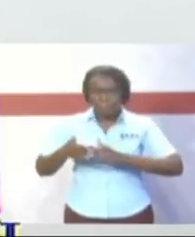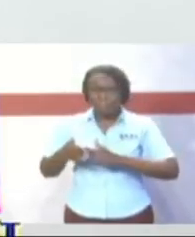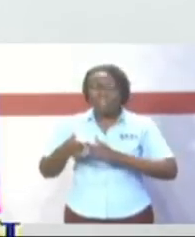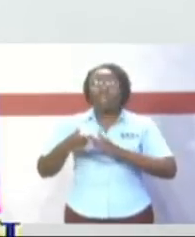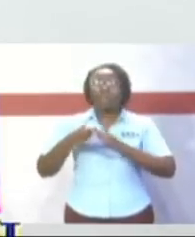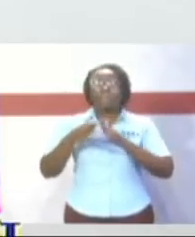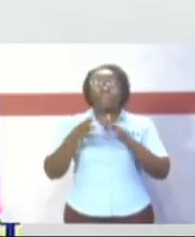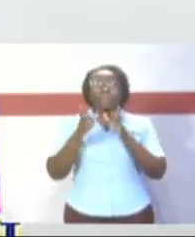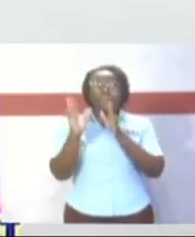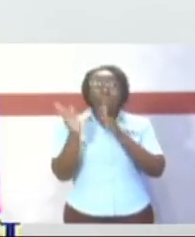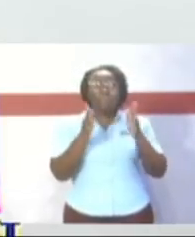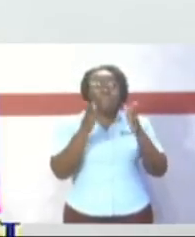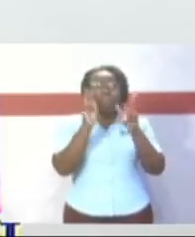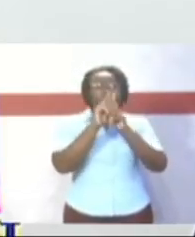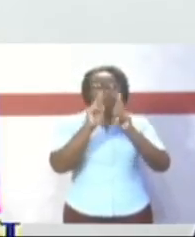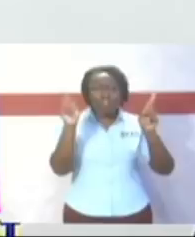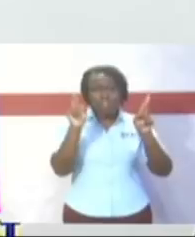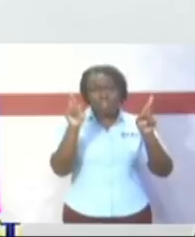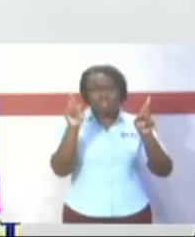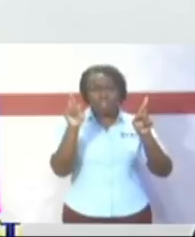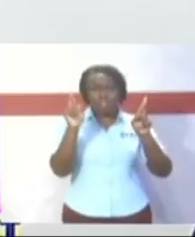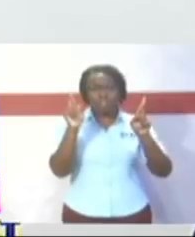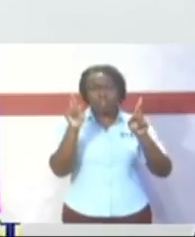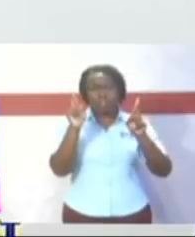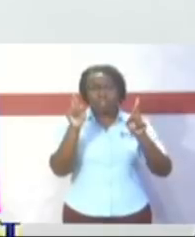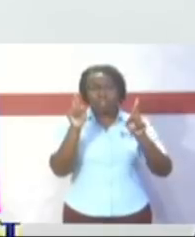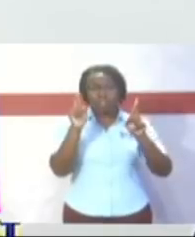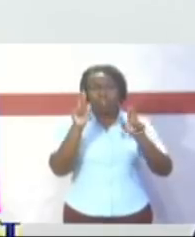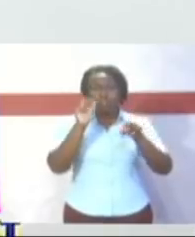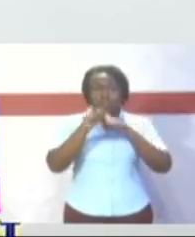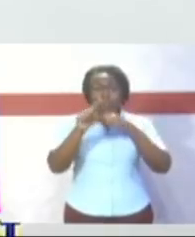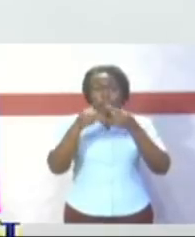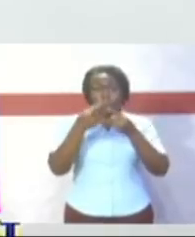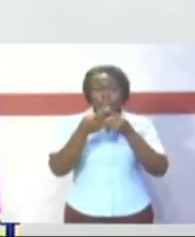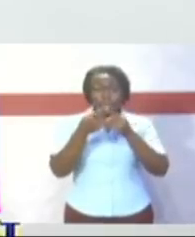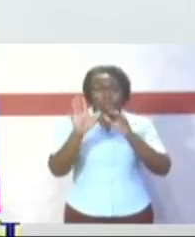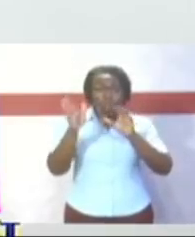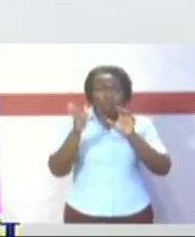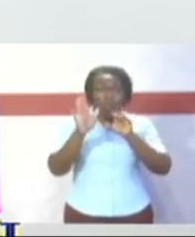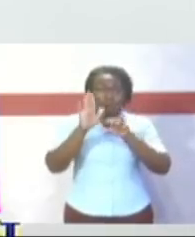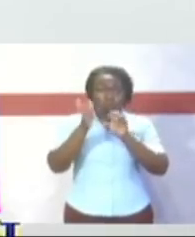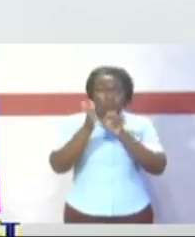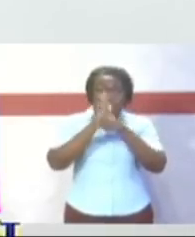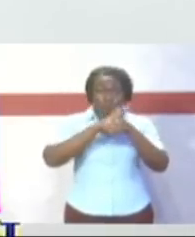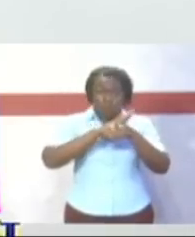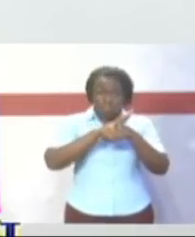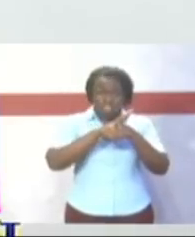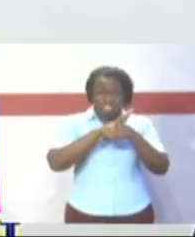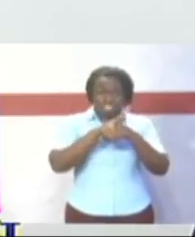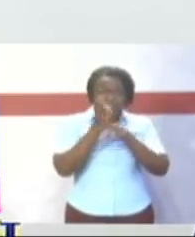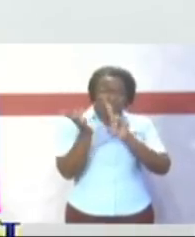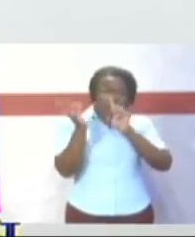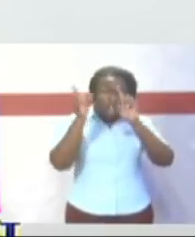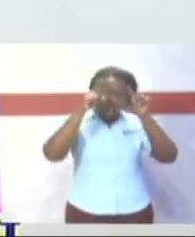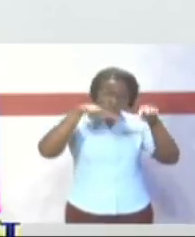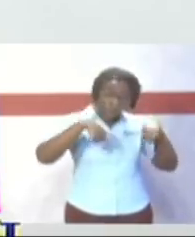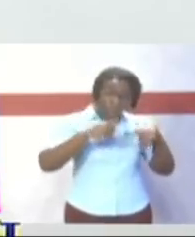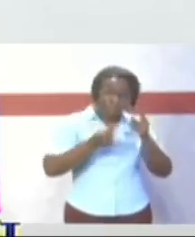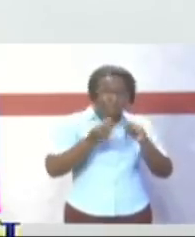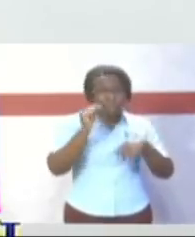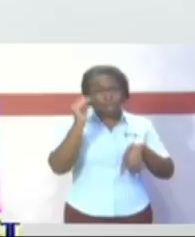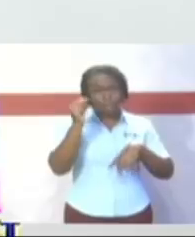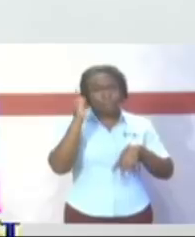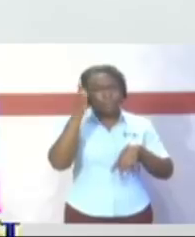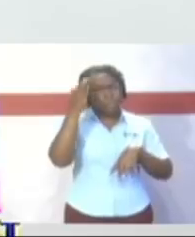terms of how you prepare to what is to come to us at that point in time. We also put measures in place